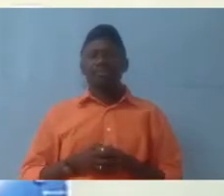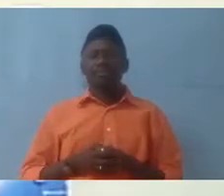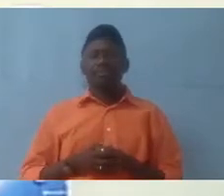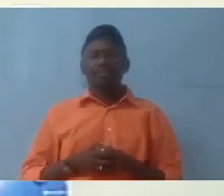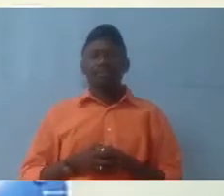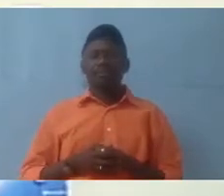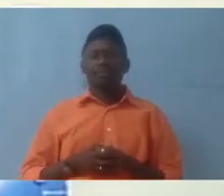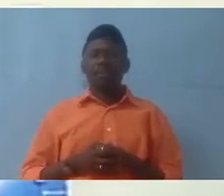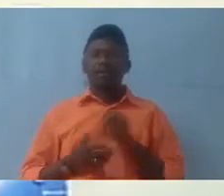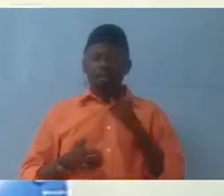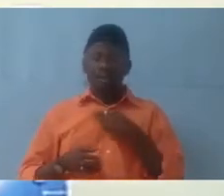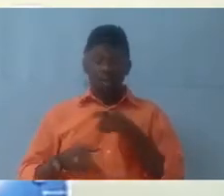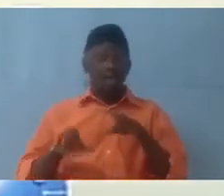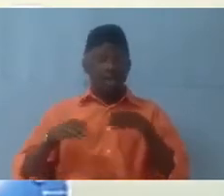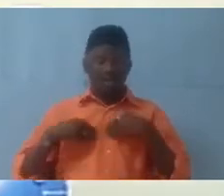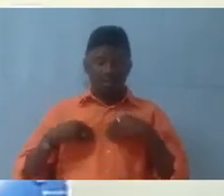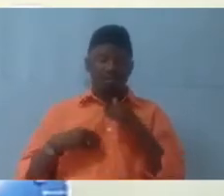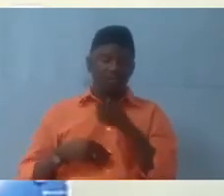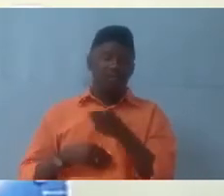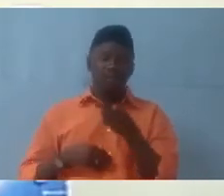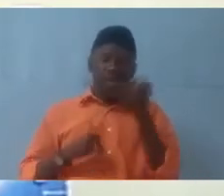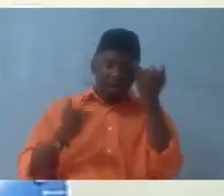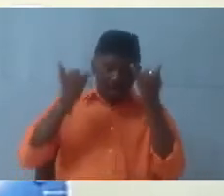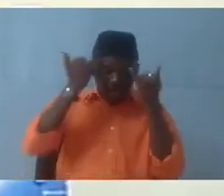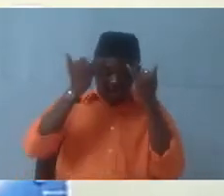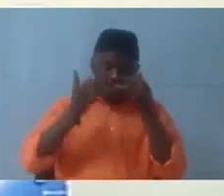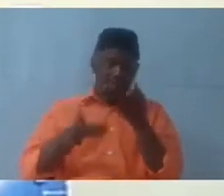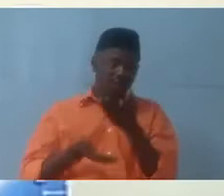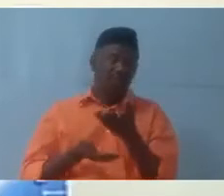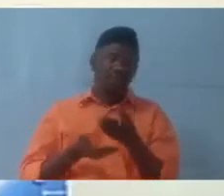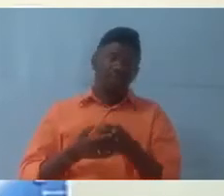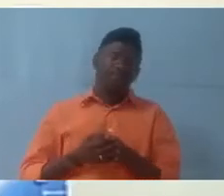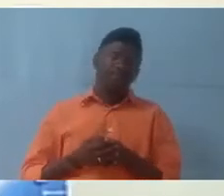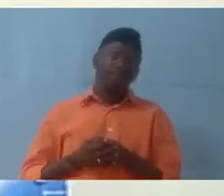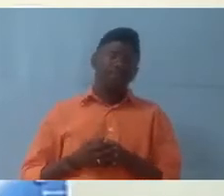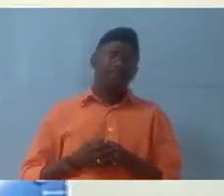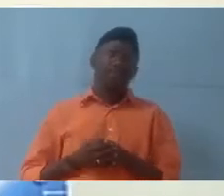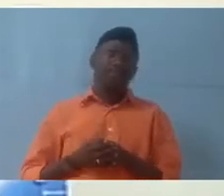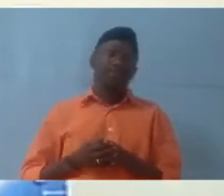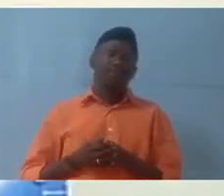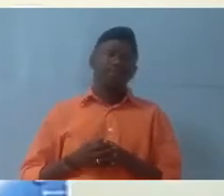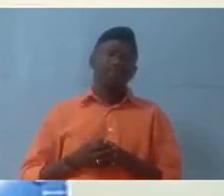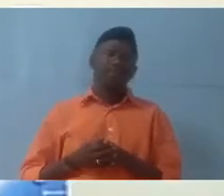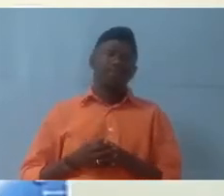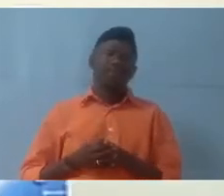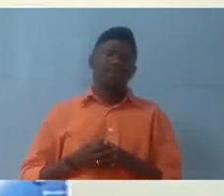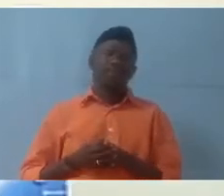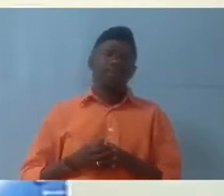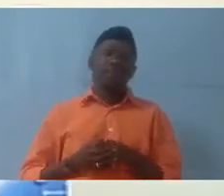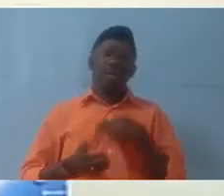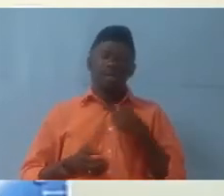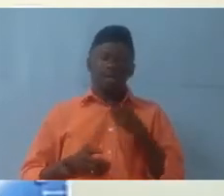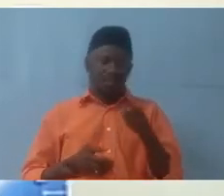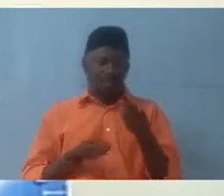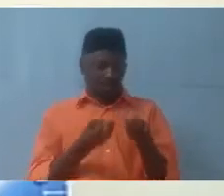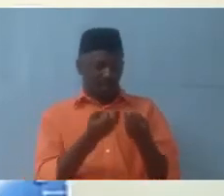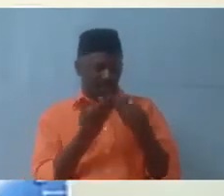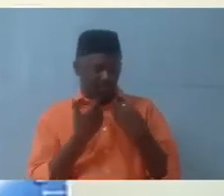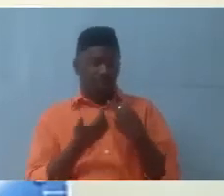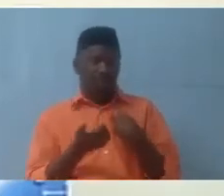they went by his opinion. And he informed me reliably that